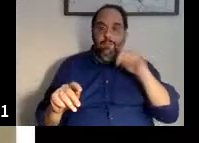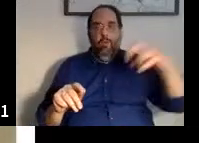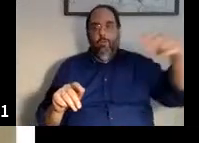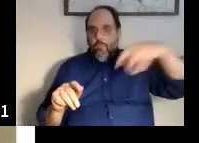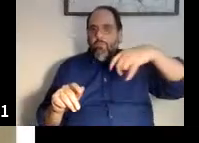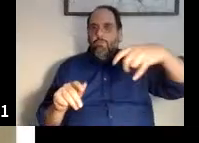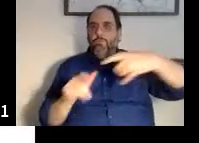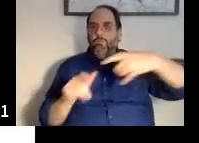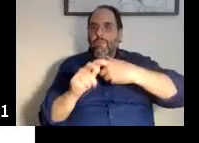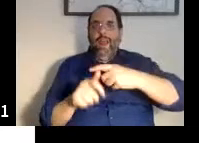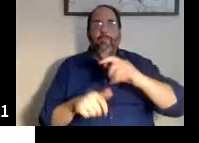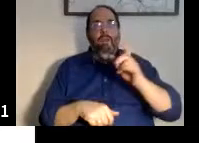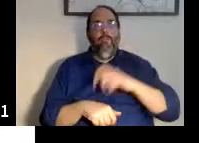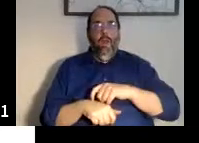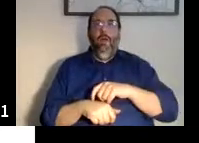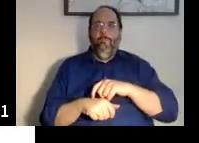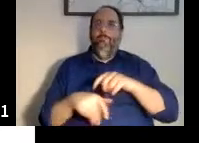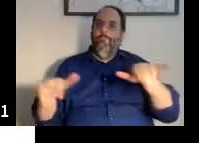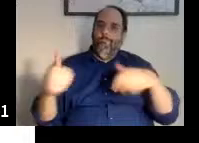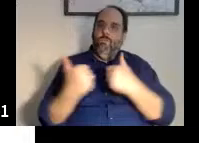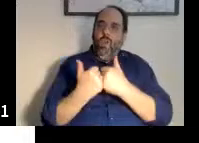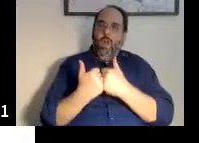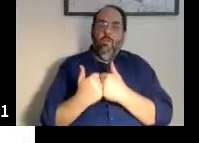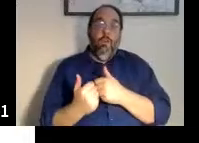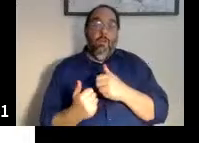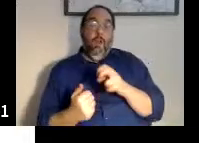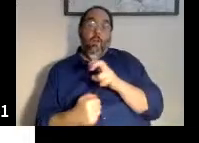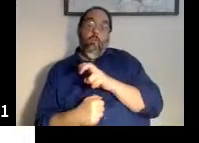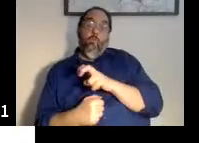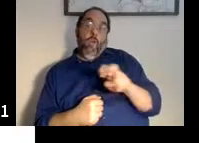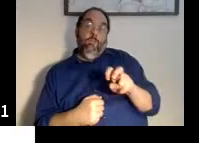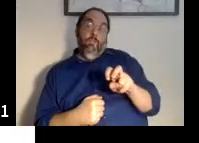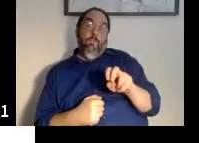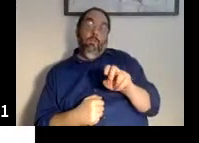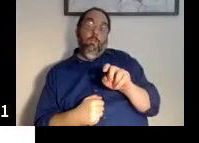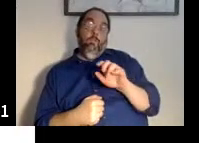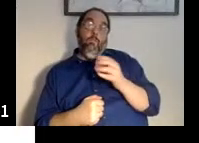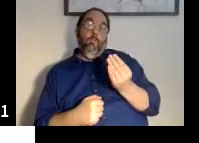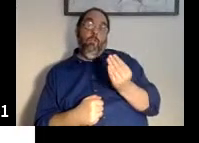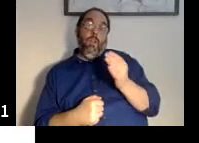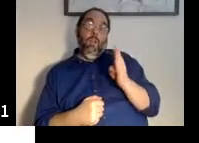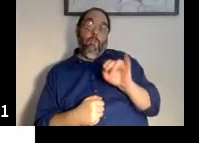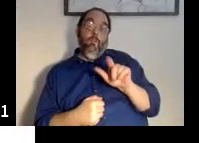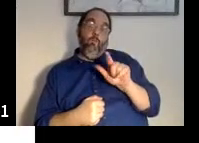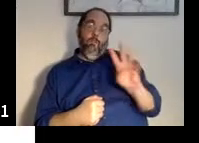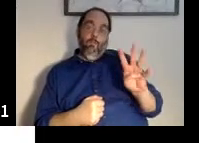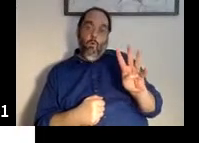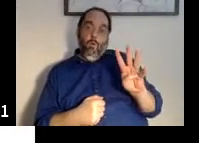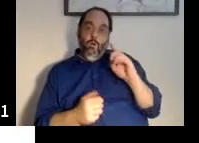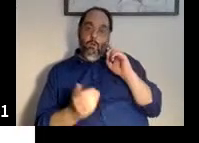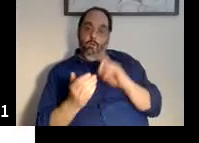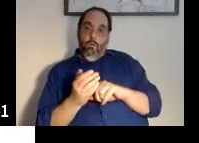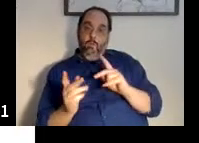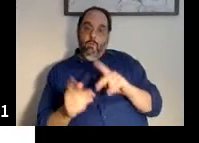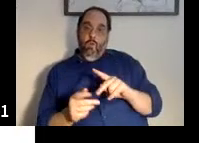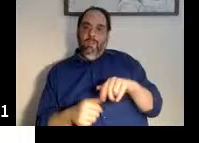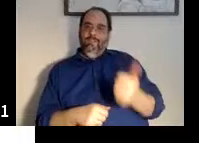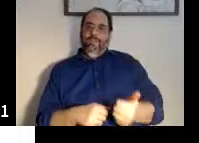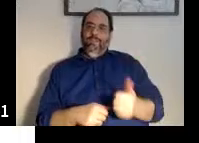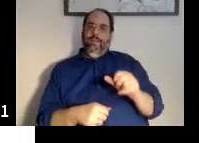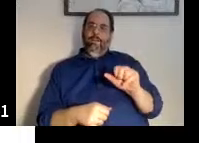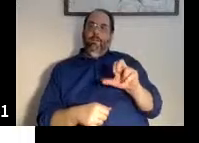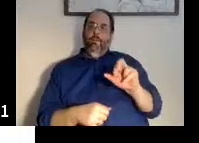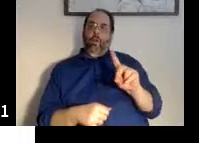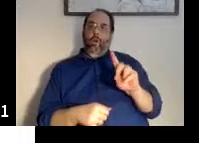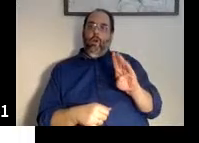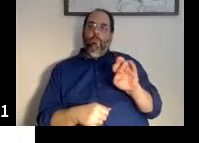challenging. That transfer platform is 14 by 24, and you can see here's somebody that's just laid a piece of cardboard, they've measured out and